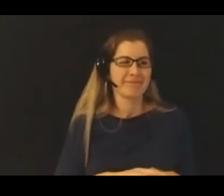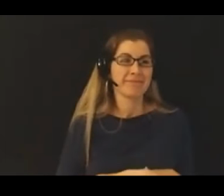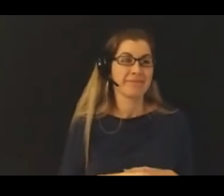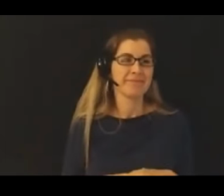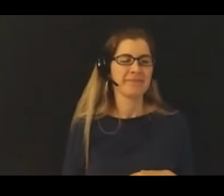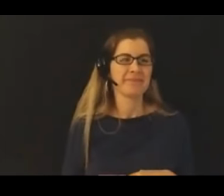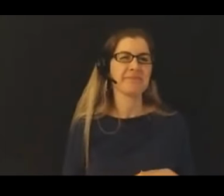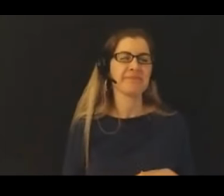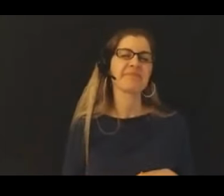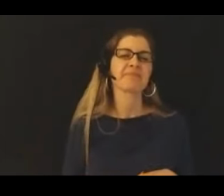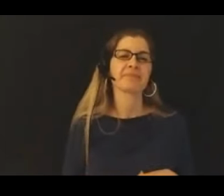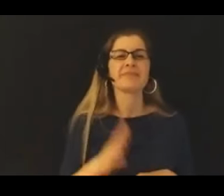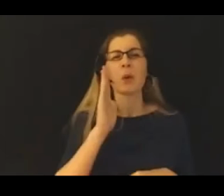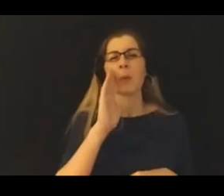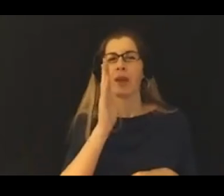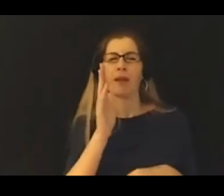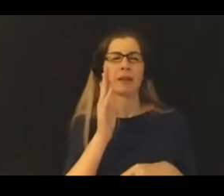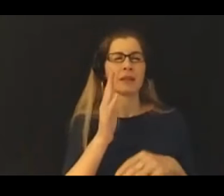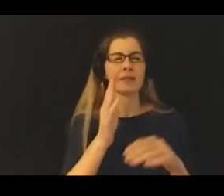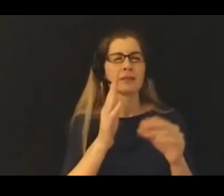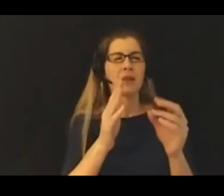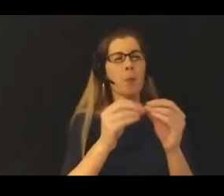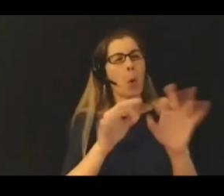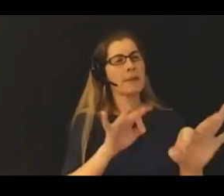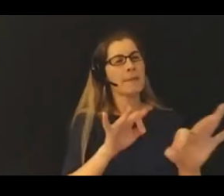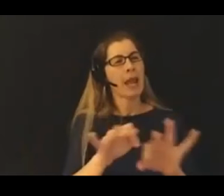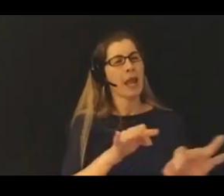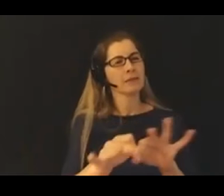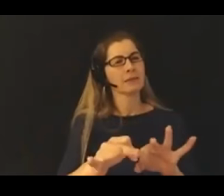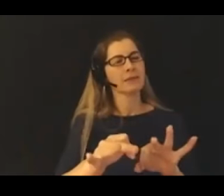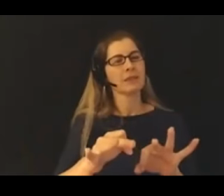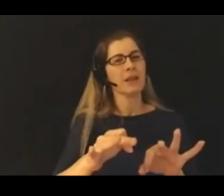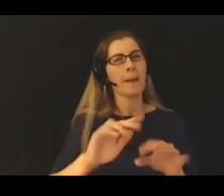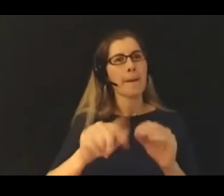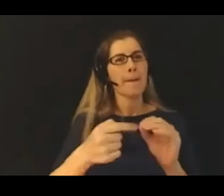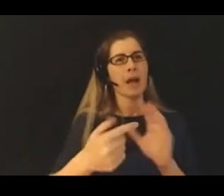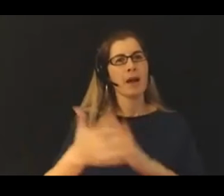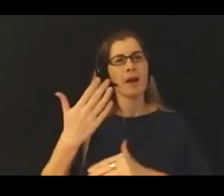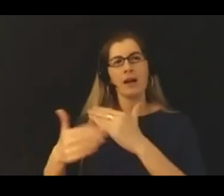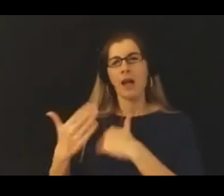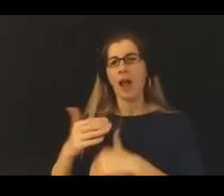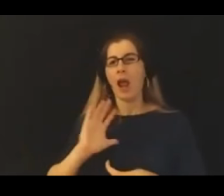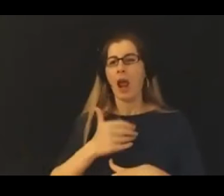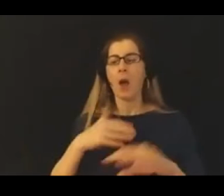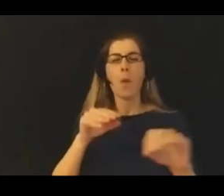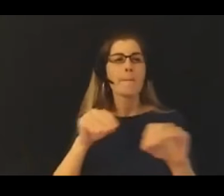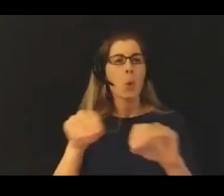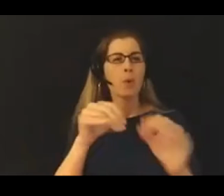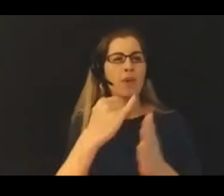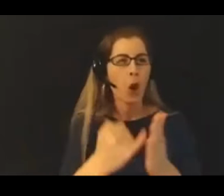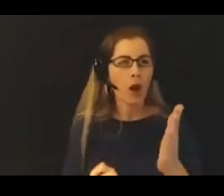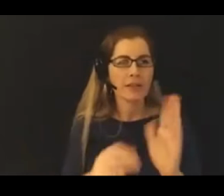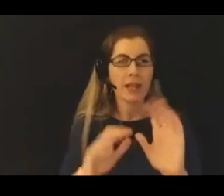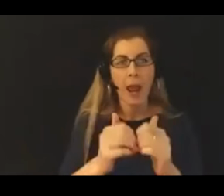going into a little bit more about the history and background of New River Moving Arts, how Julia and I found